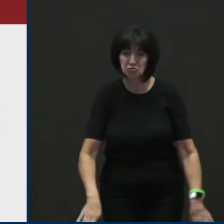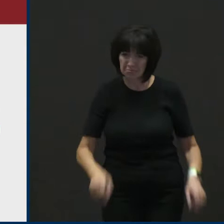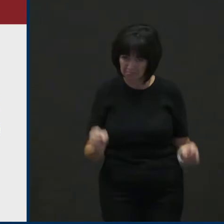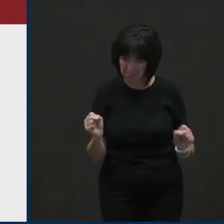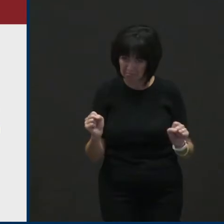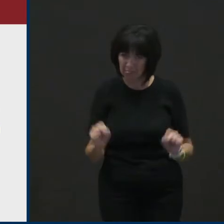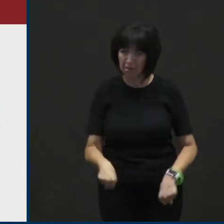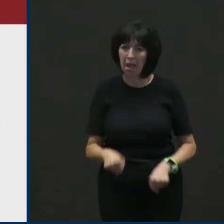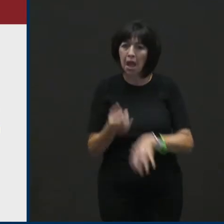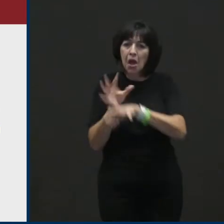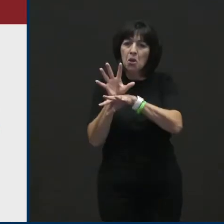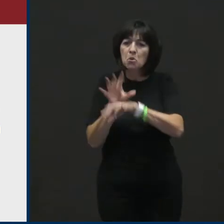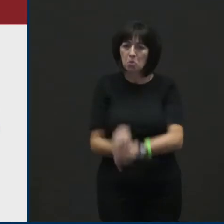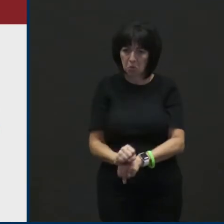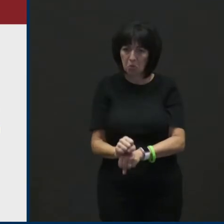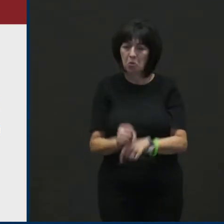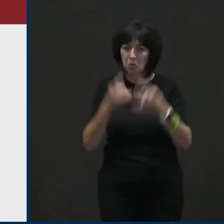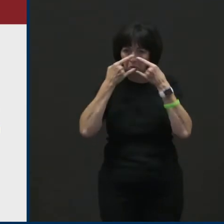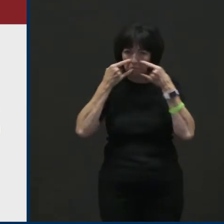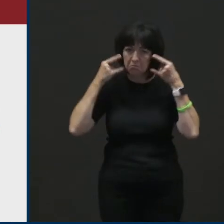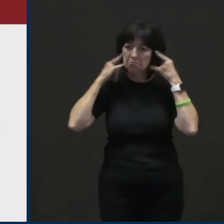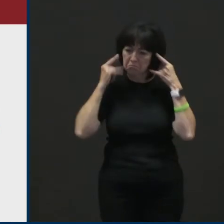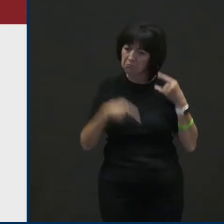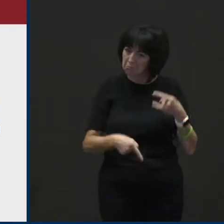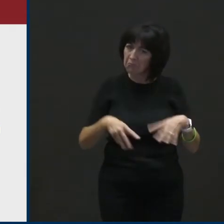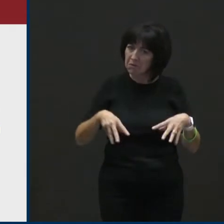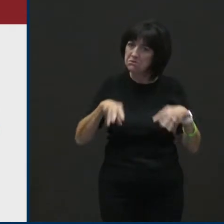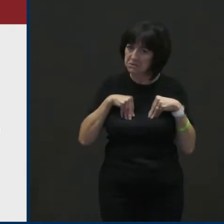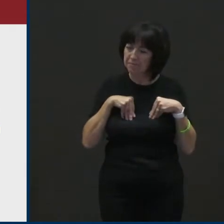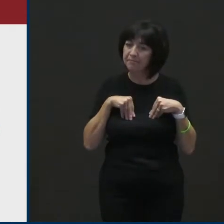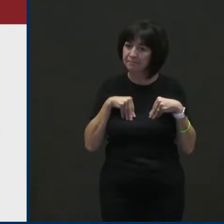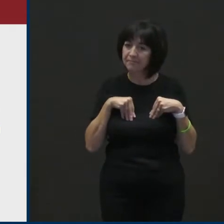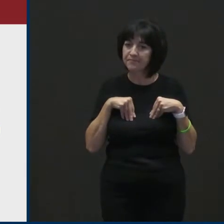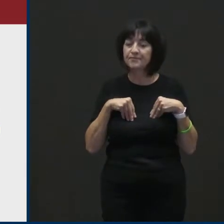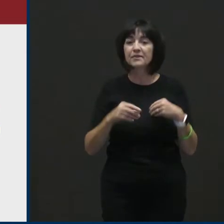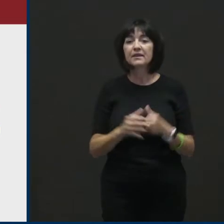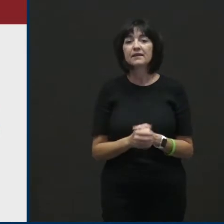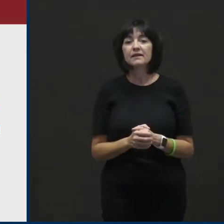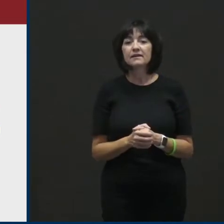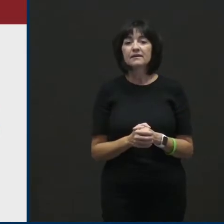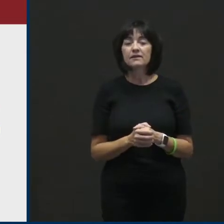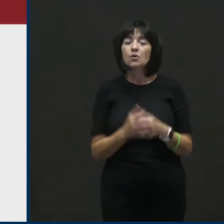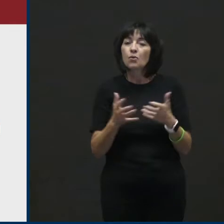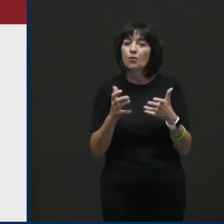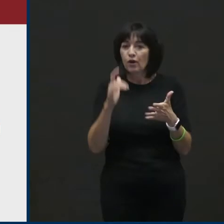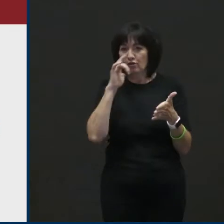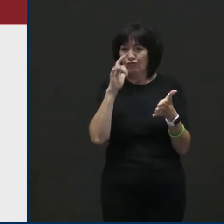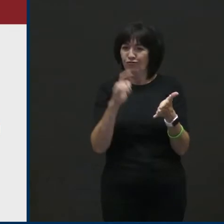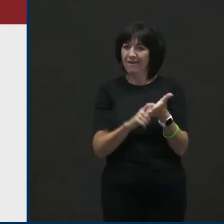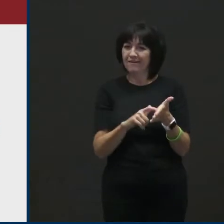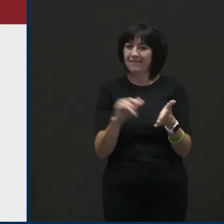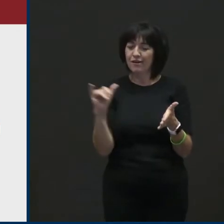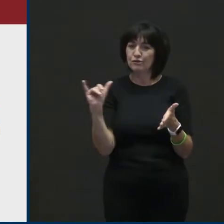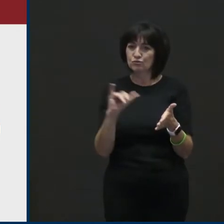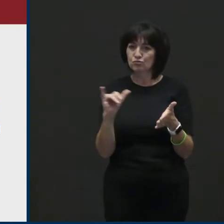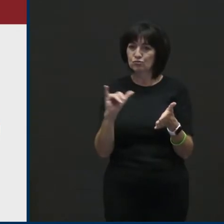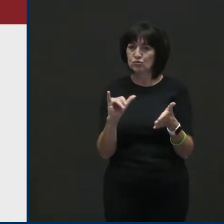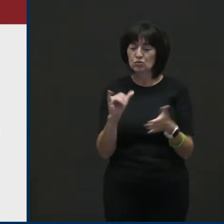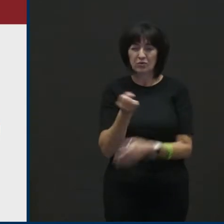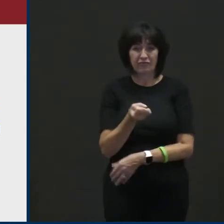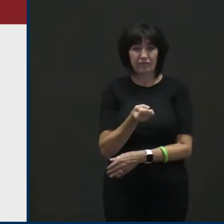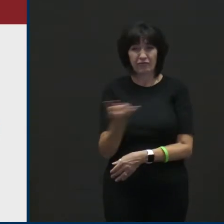face coverings, and also recognizing that really there are very